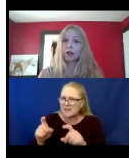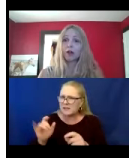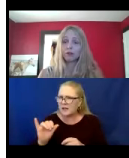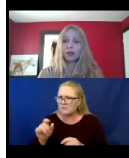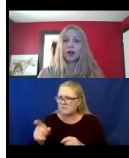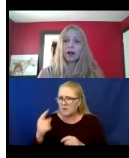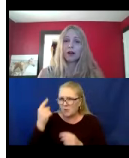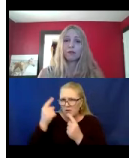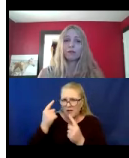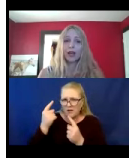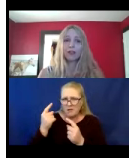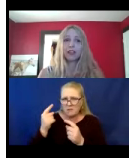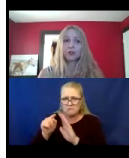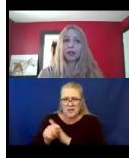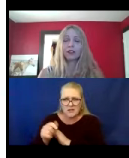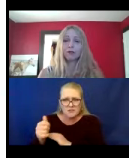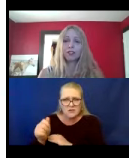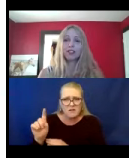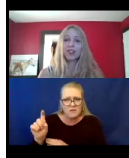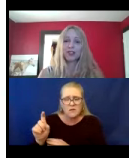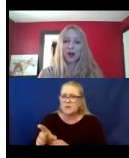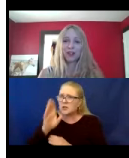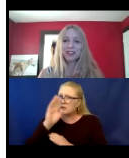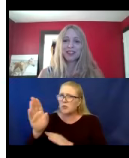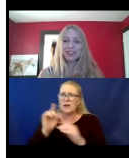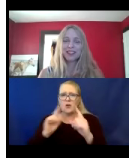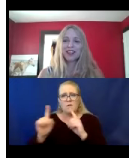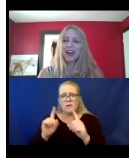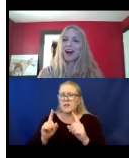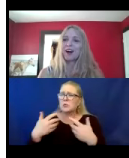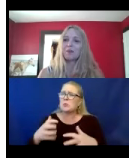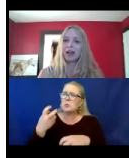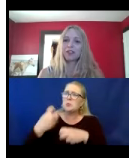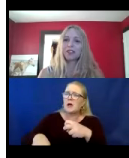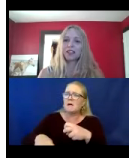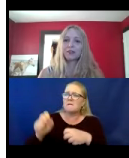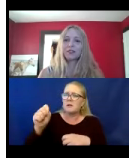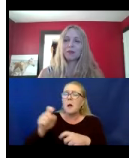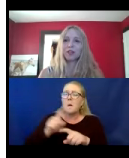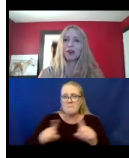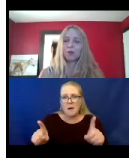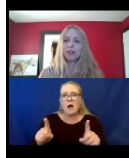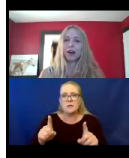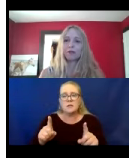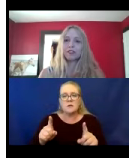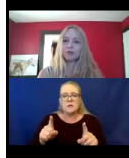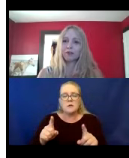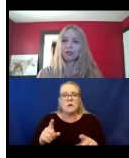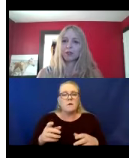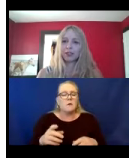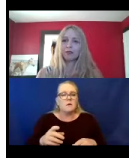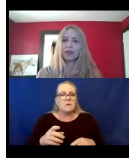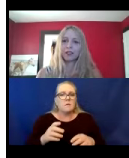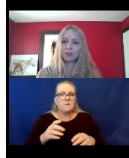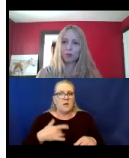killing yourself? Having that direct conversation, as hard as it is, actually gives someone an opening often to